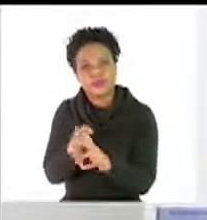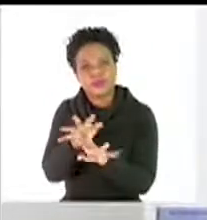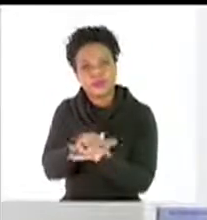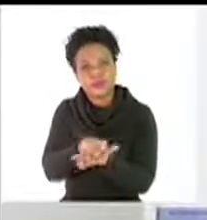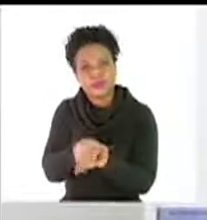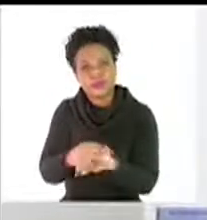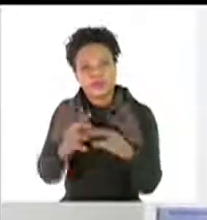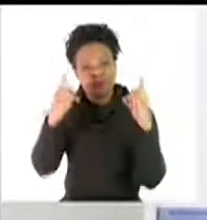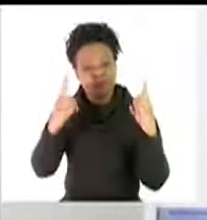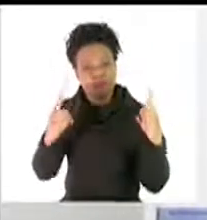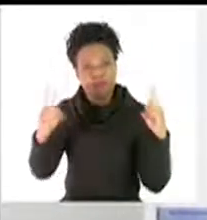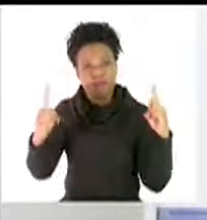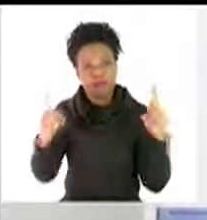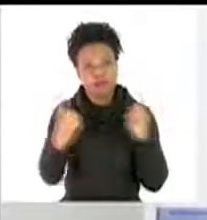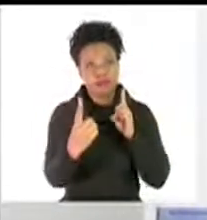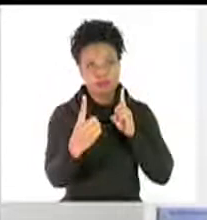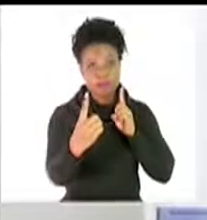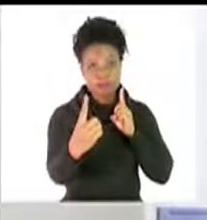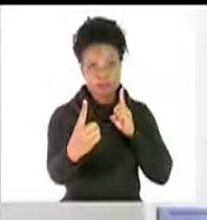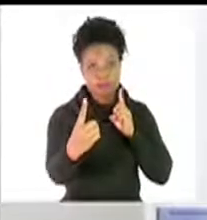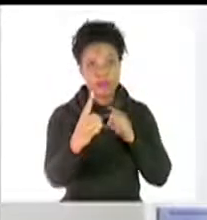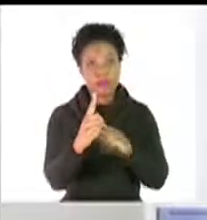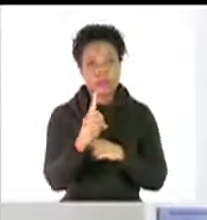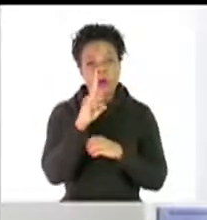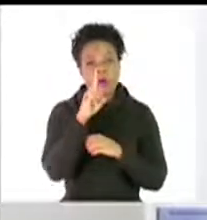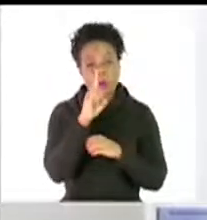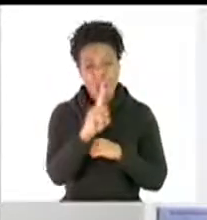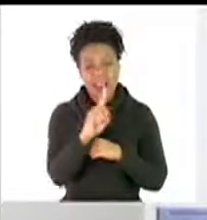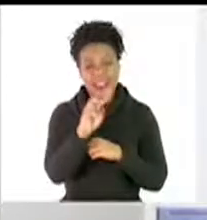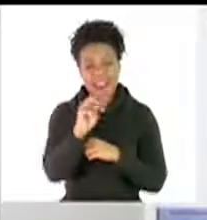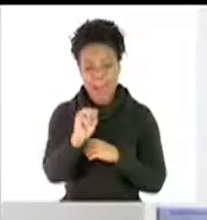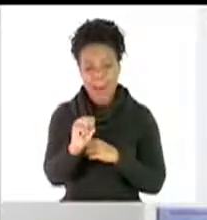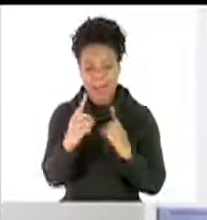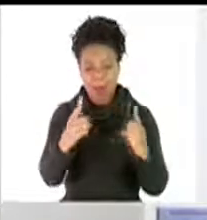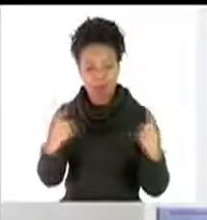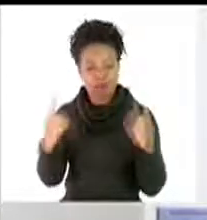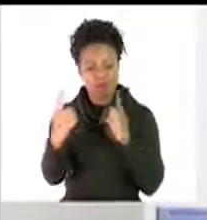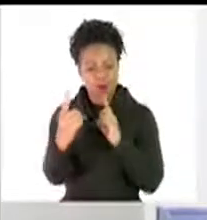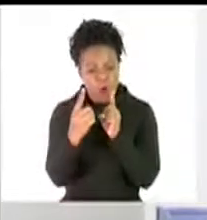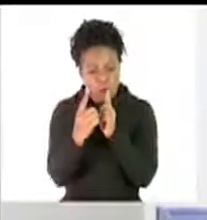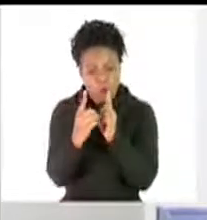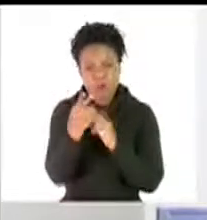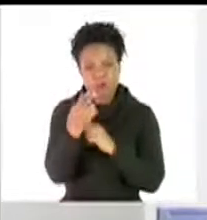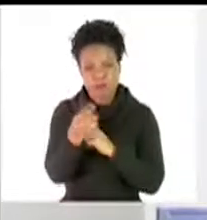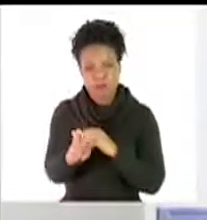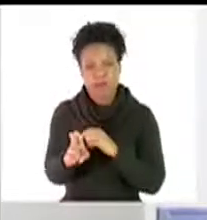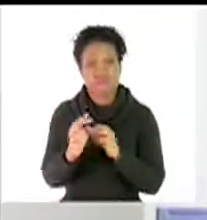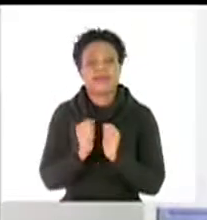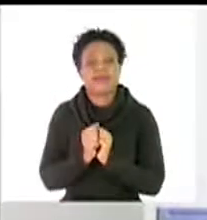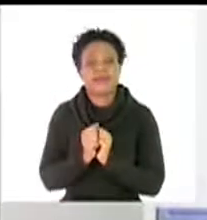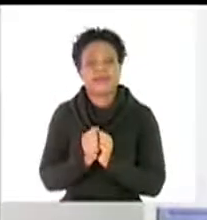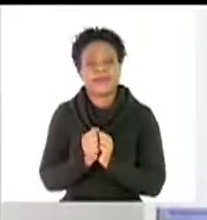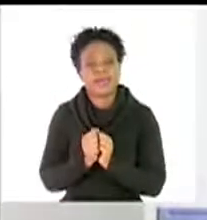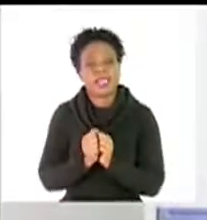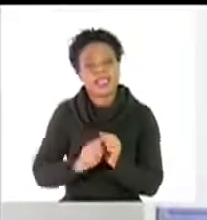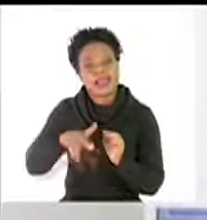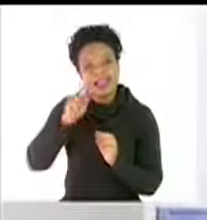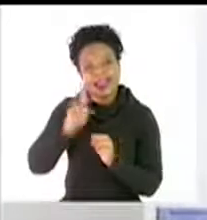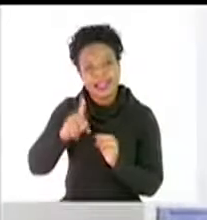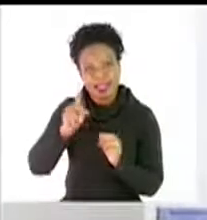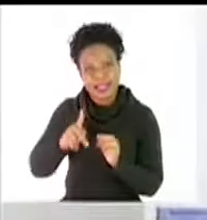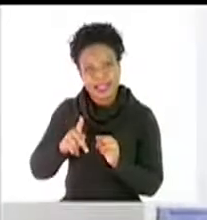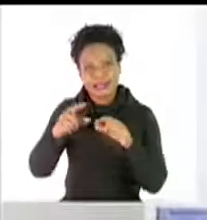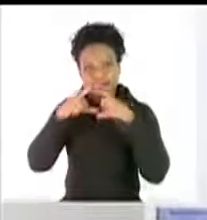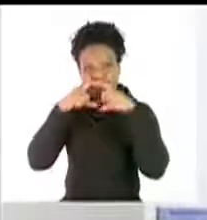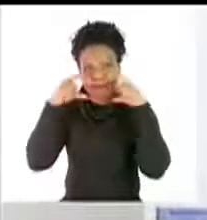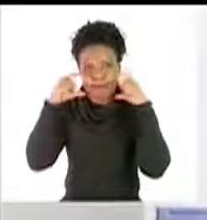Stretch out, at least ensure a meter apart, and then you put on your mask.